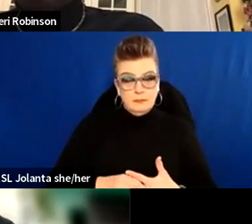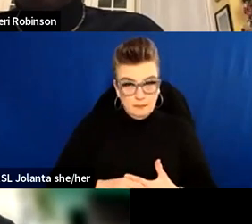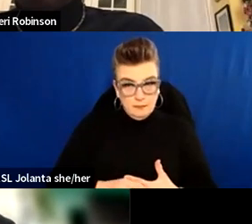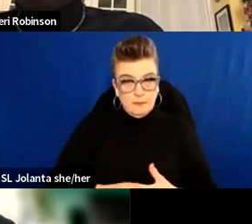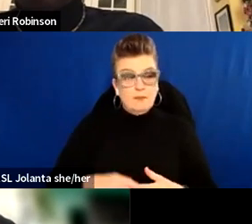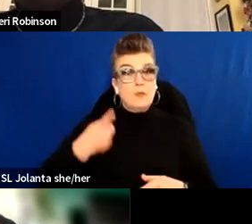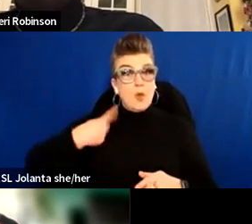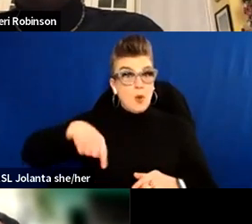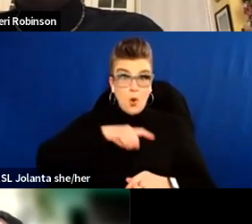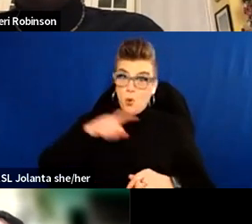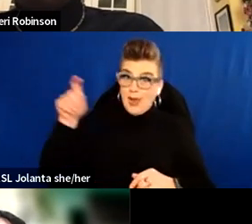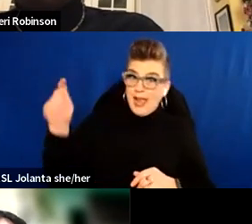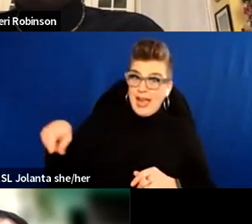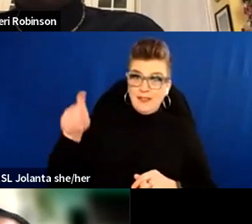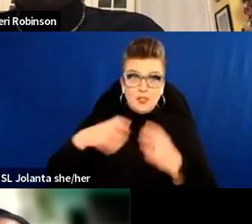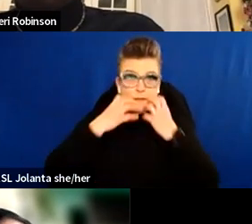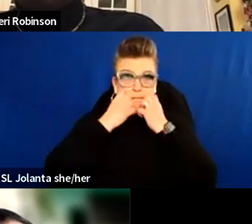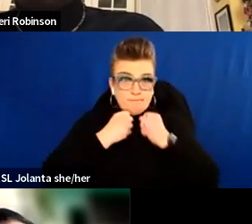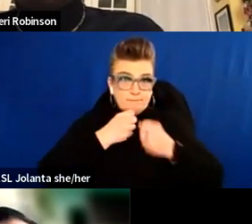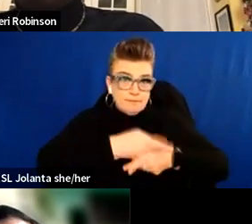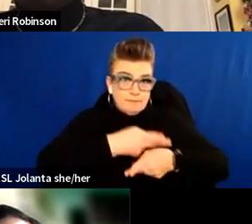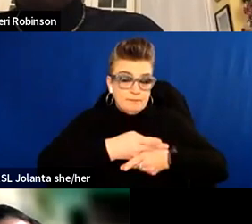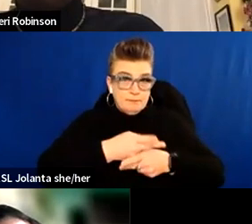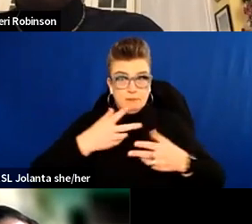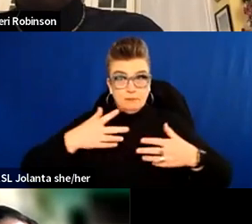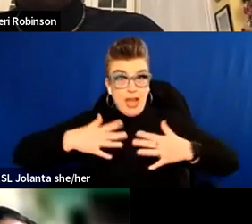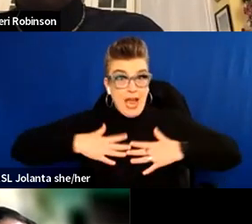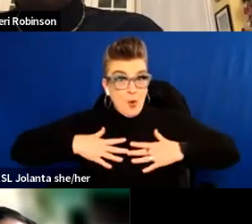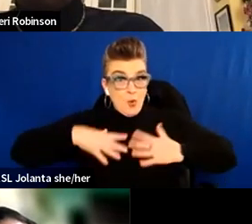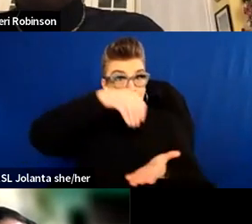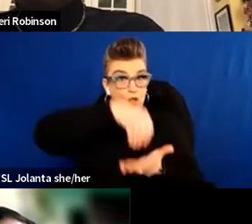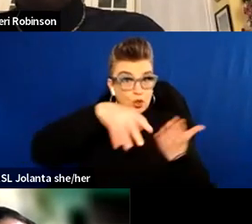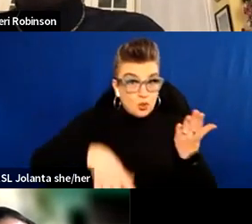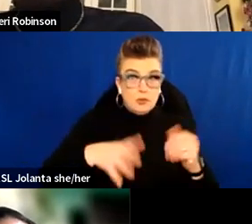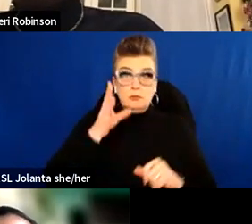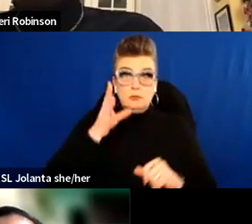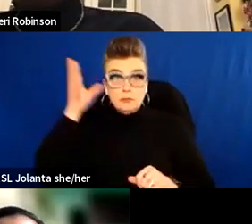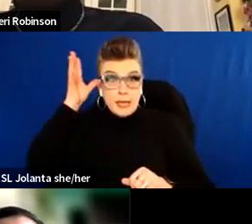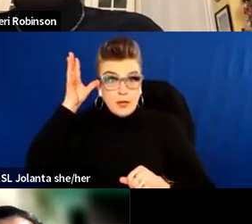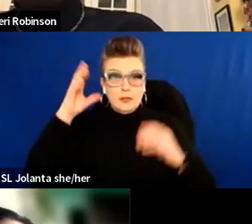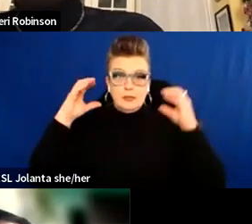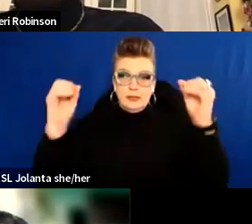we have to care for the health of our students parents and teachers